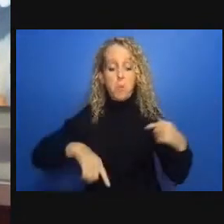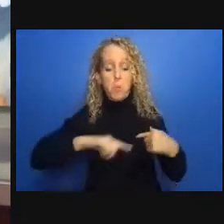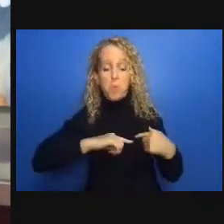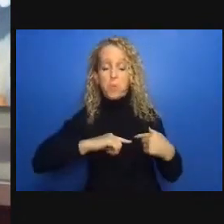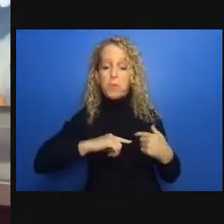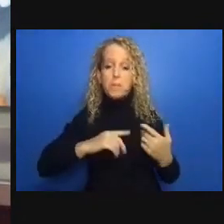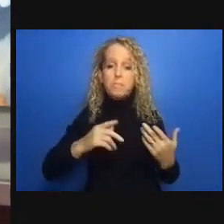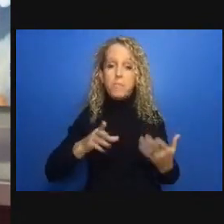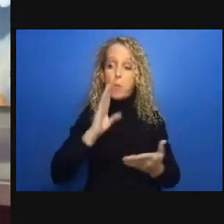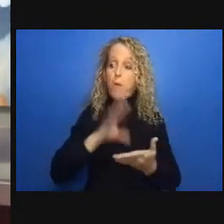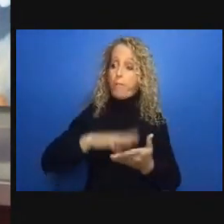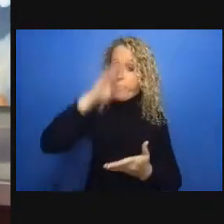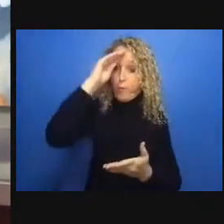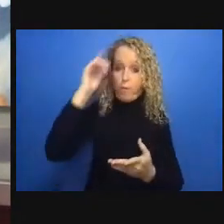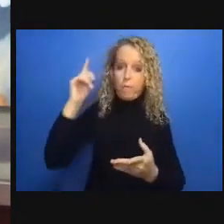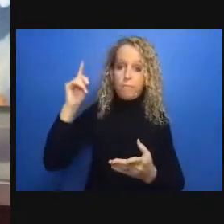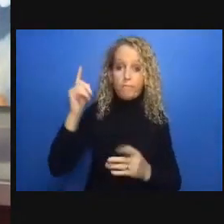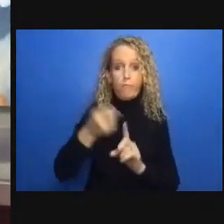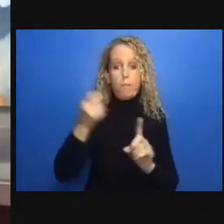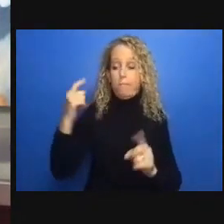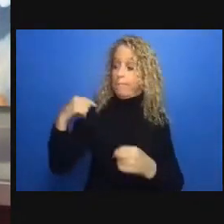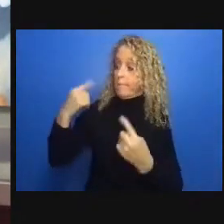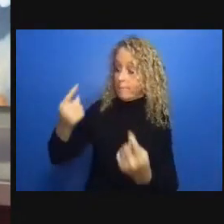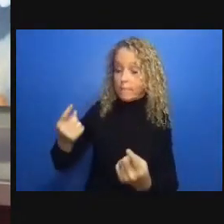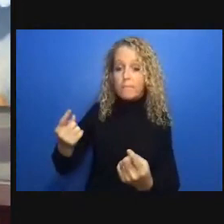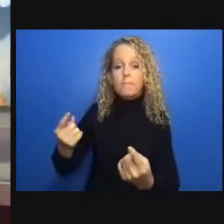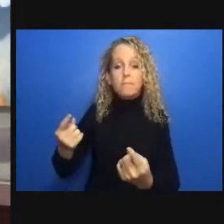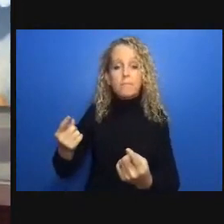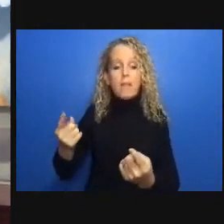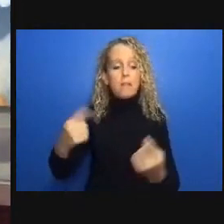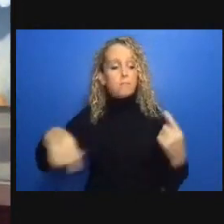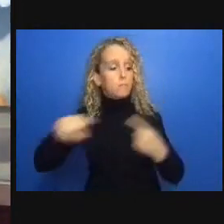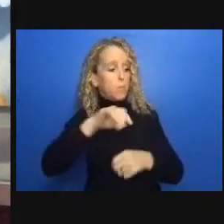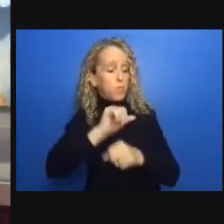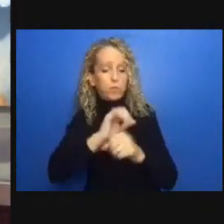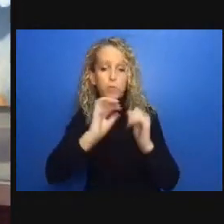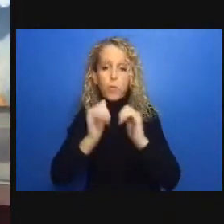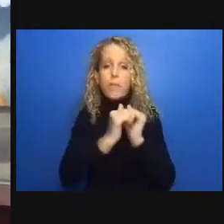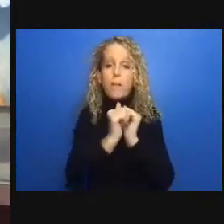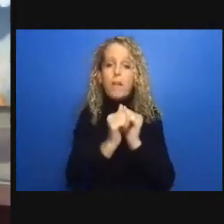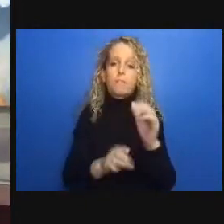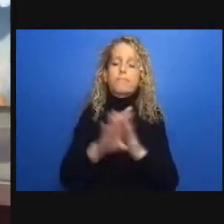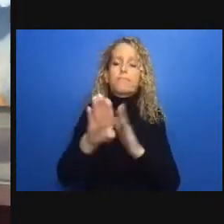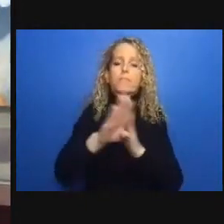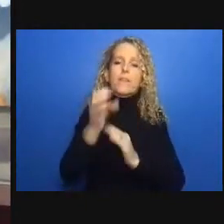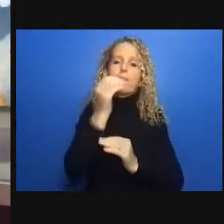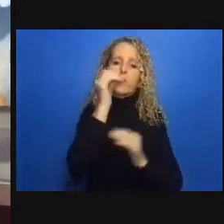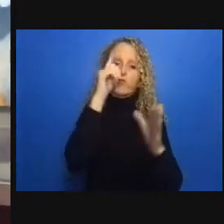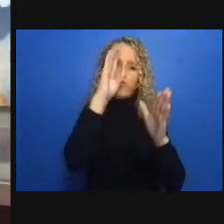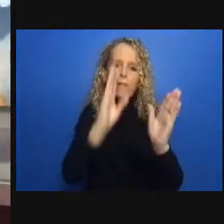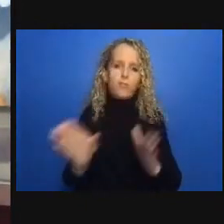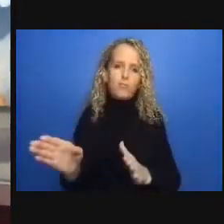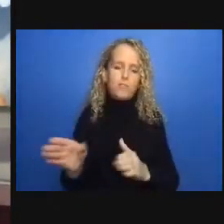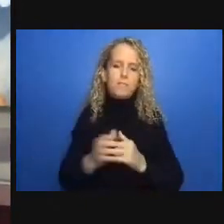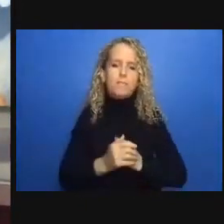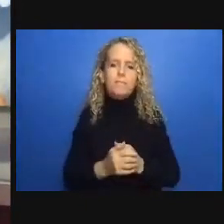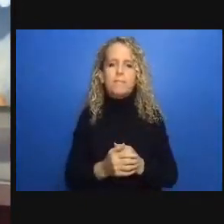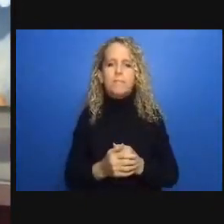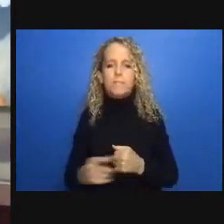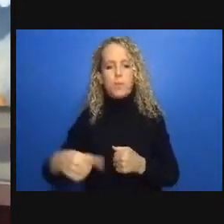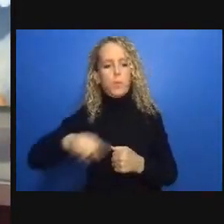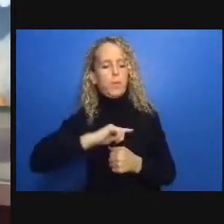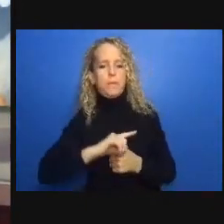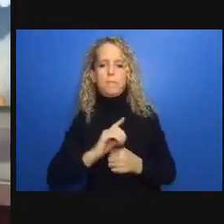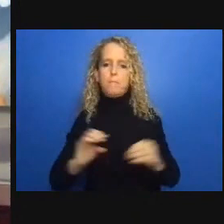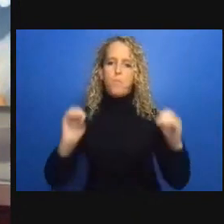previous year and work together and develop a food strategy that we can ensure that we'll be confident in our food